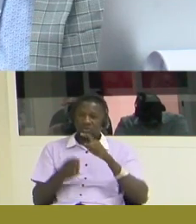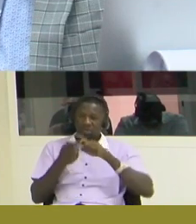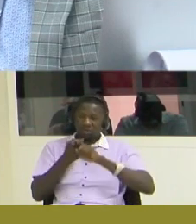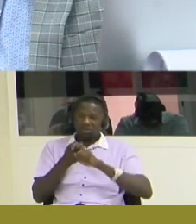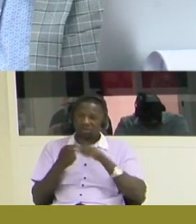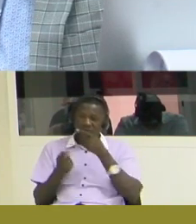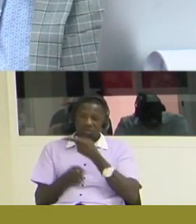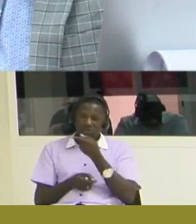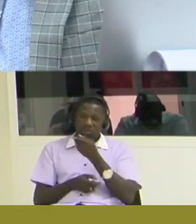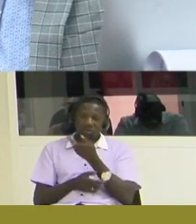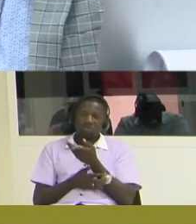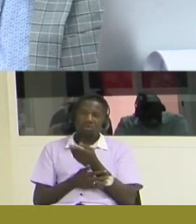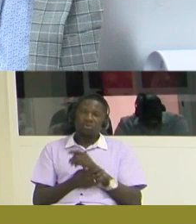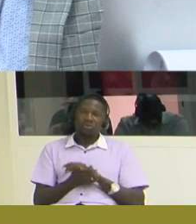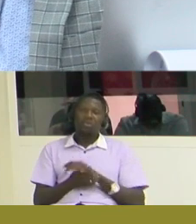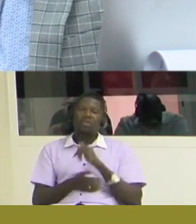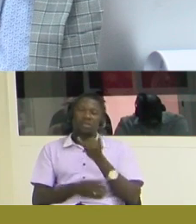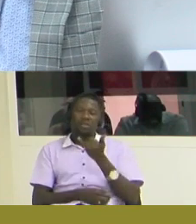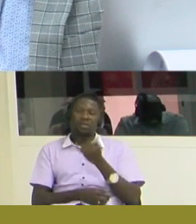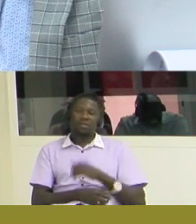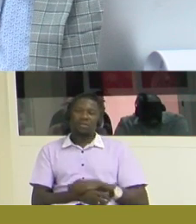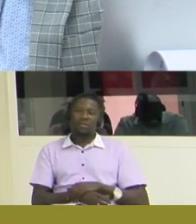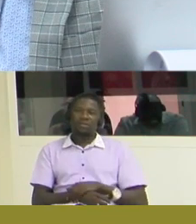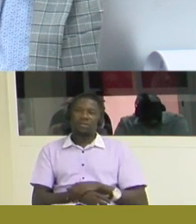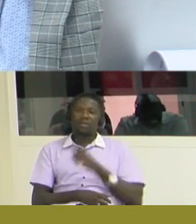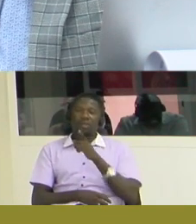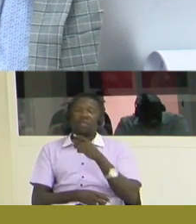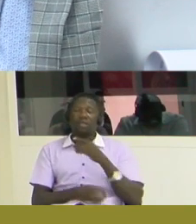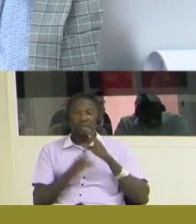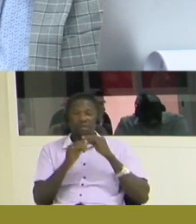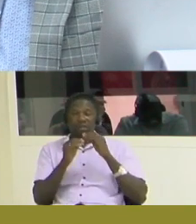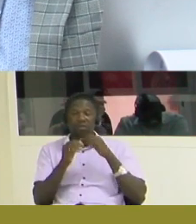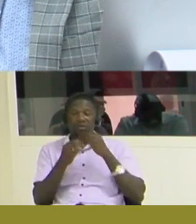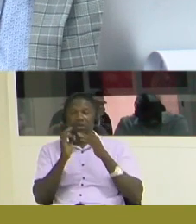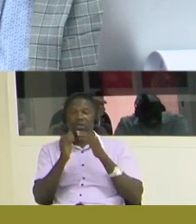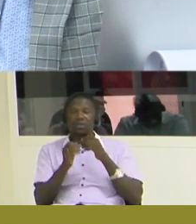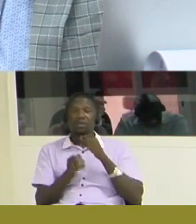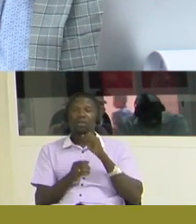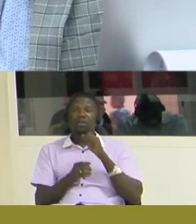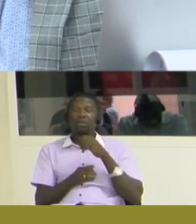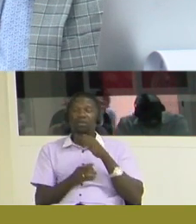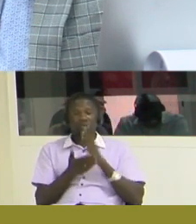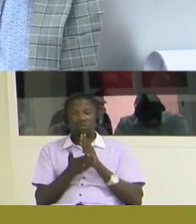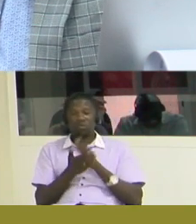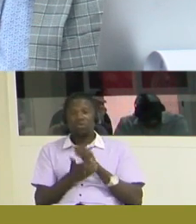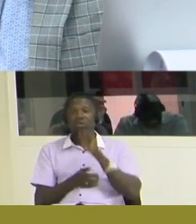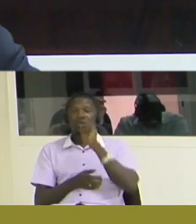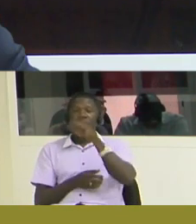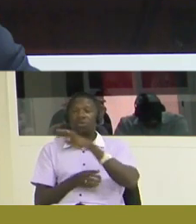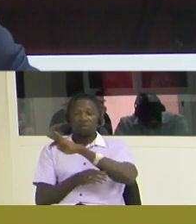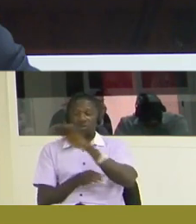he told the Commission that in fact your family lived in his home yes